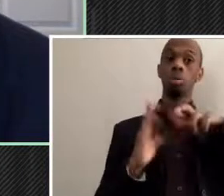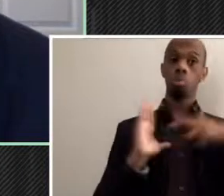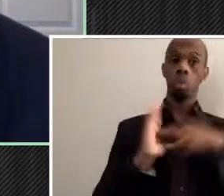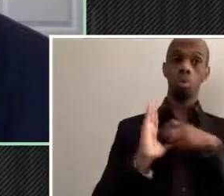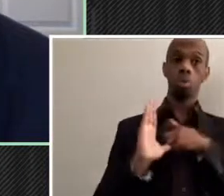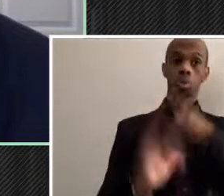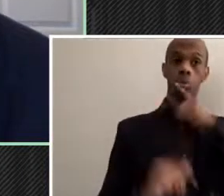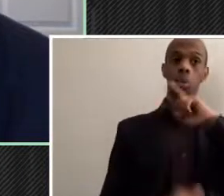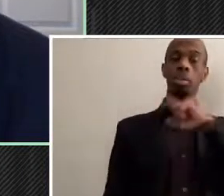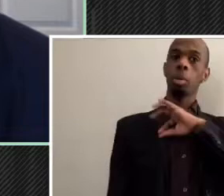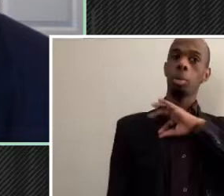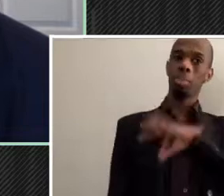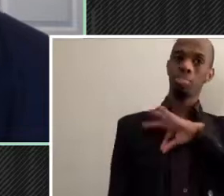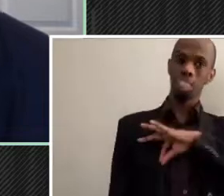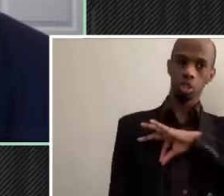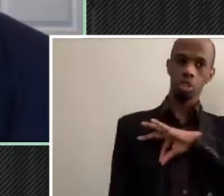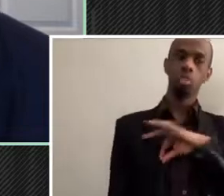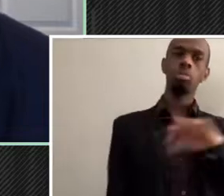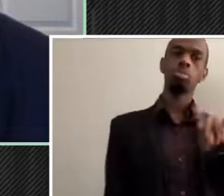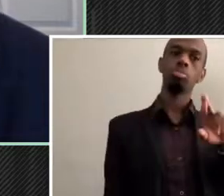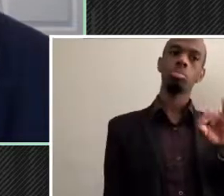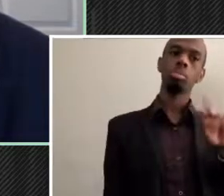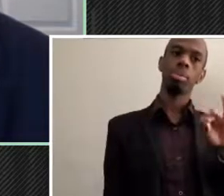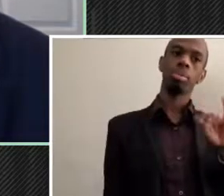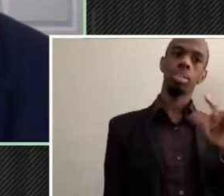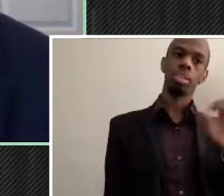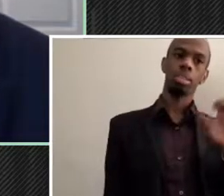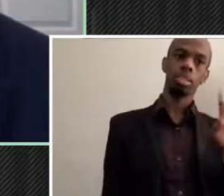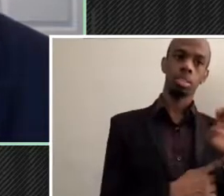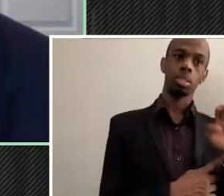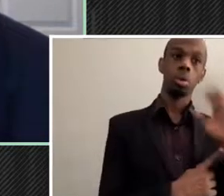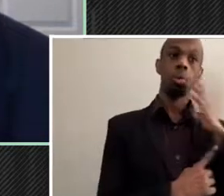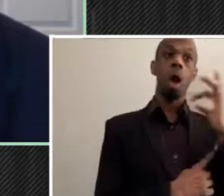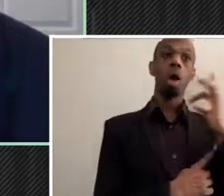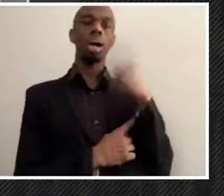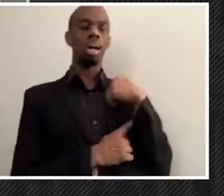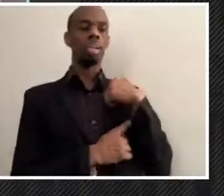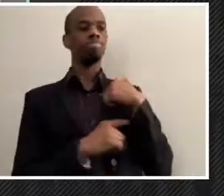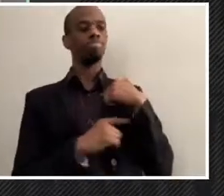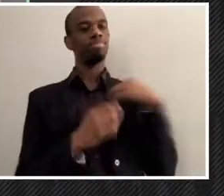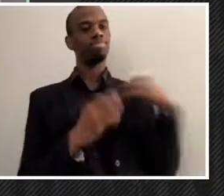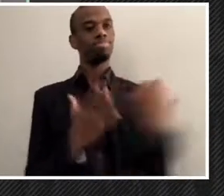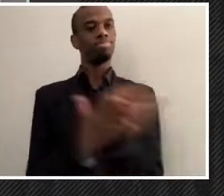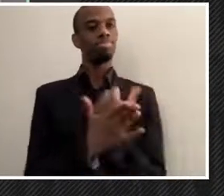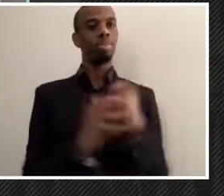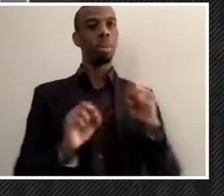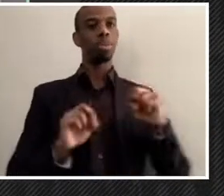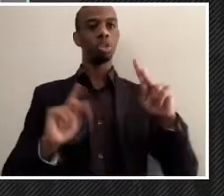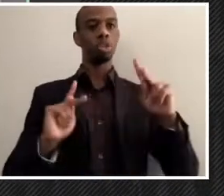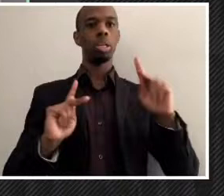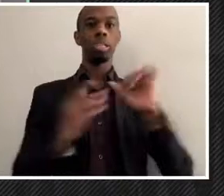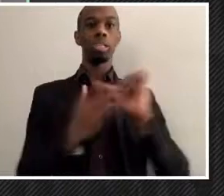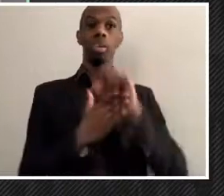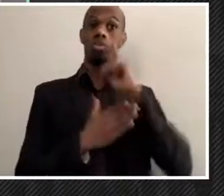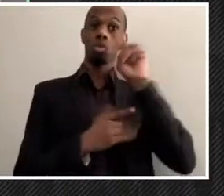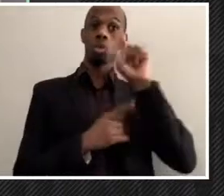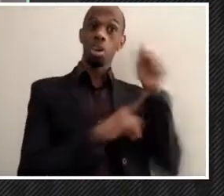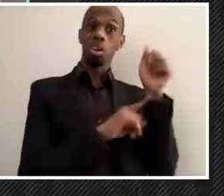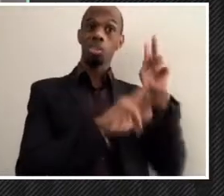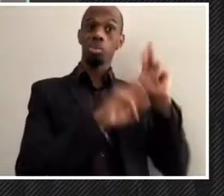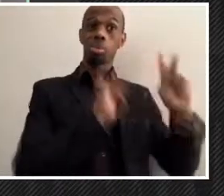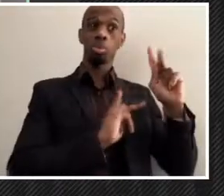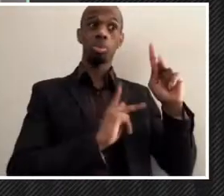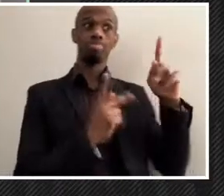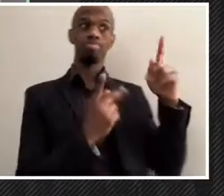opportunities that others would be limited in. I didn't have children. I didn't have a family. I mean, so by the